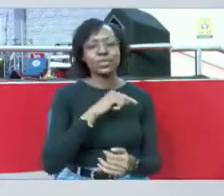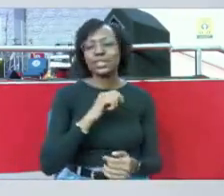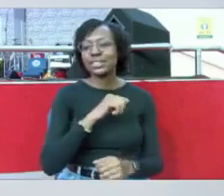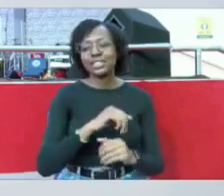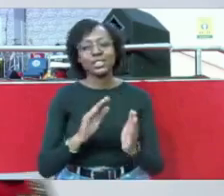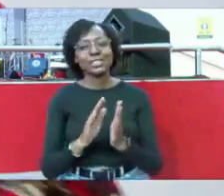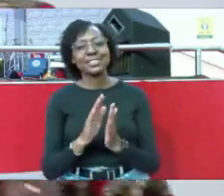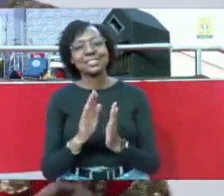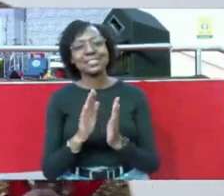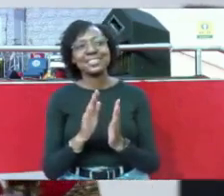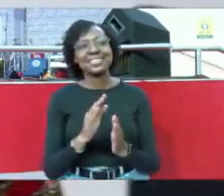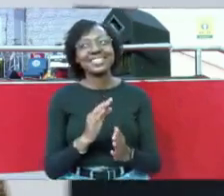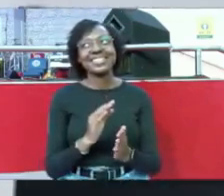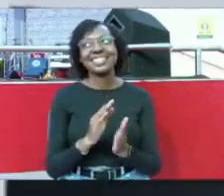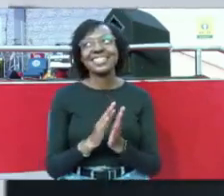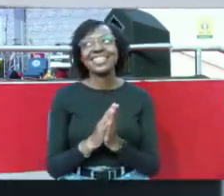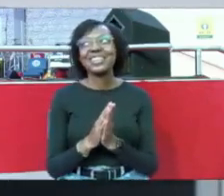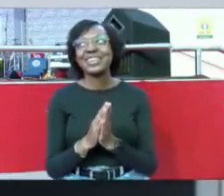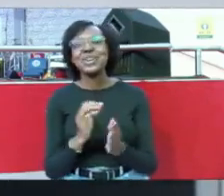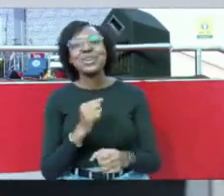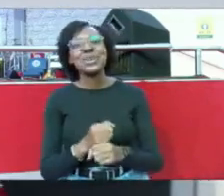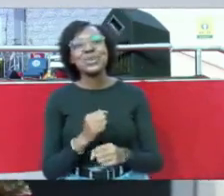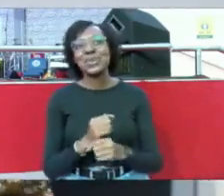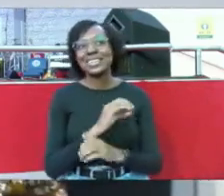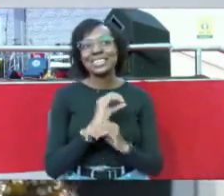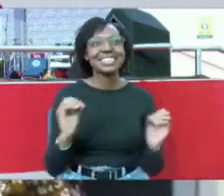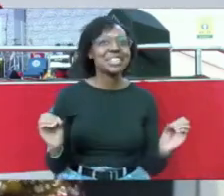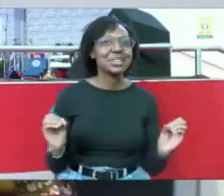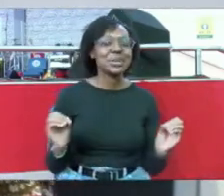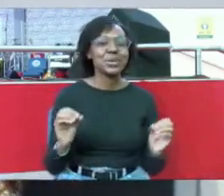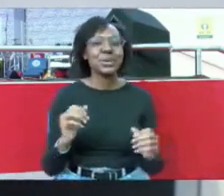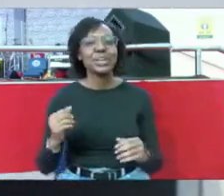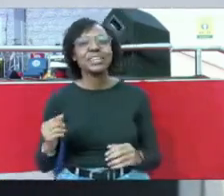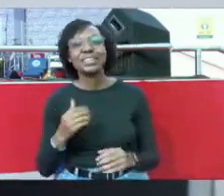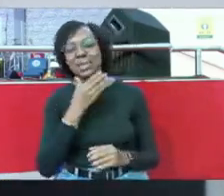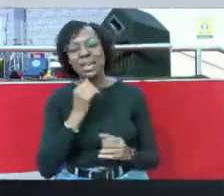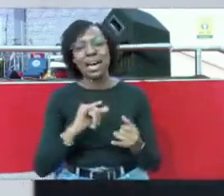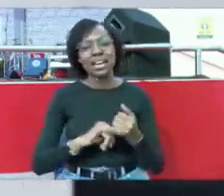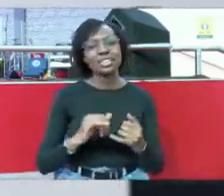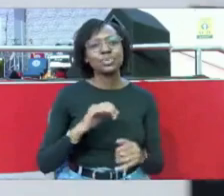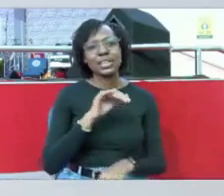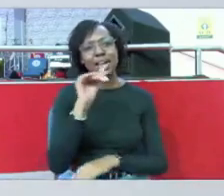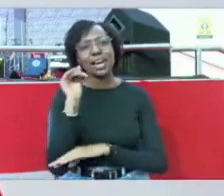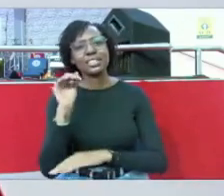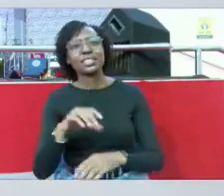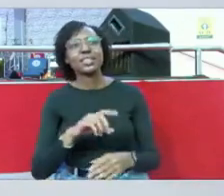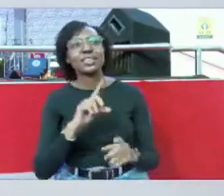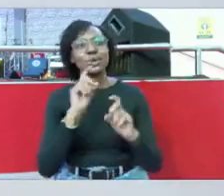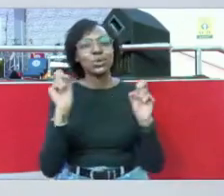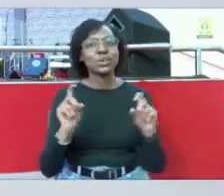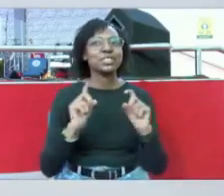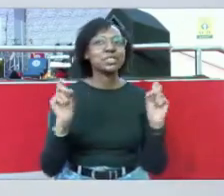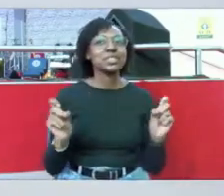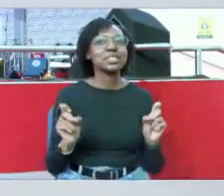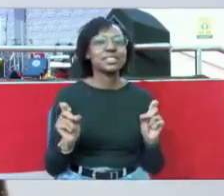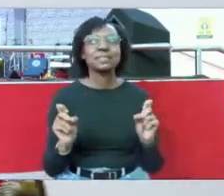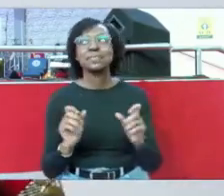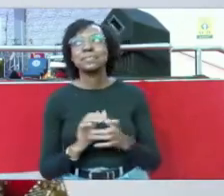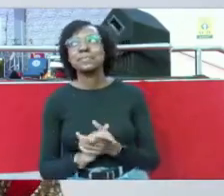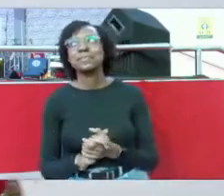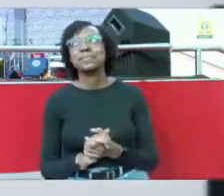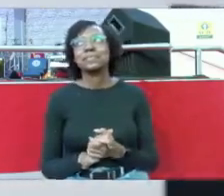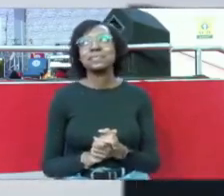morning, and your husband is asking you where are the socks. Kama wewe ni mama na mke, watoto wanakuuliza vitabu za